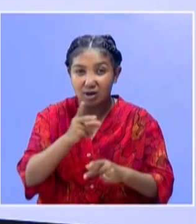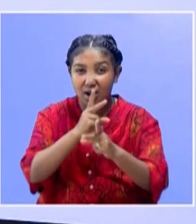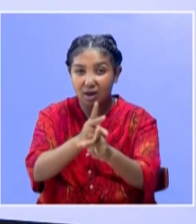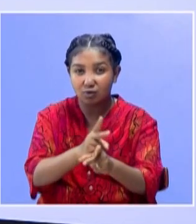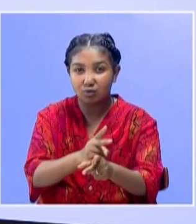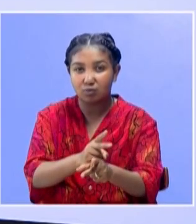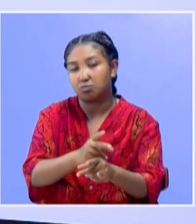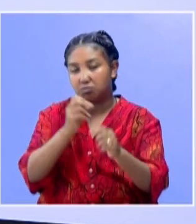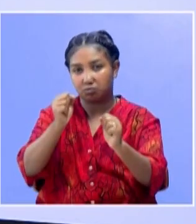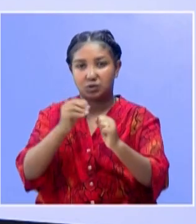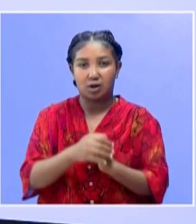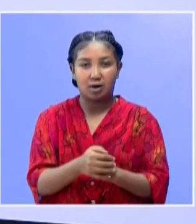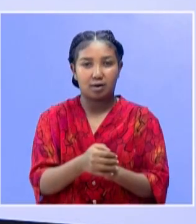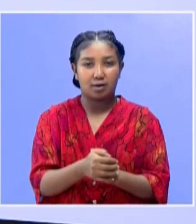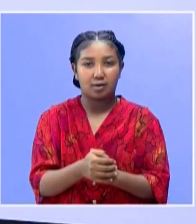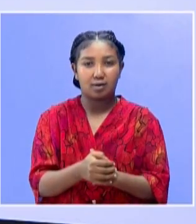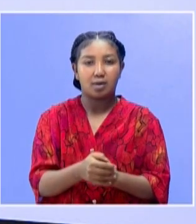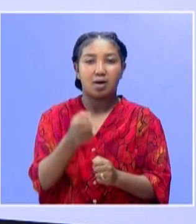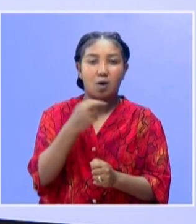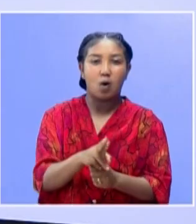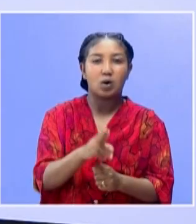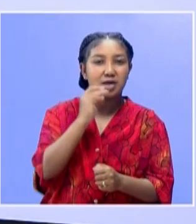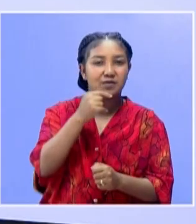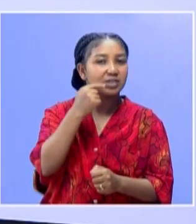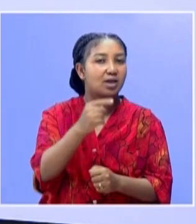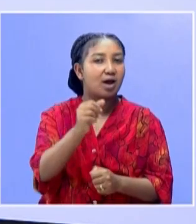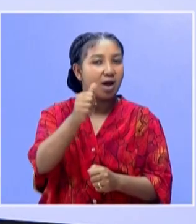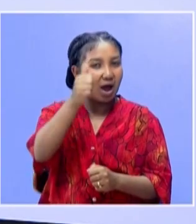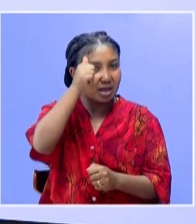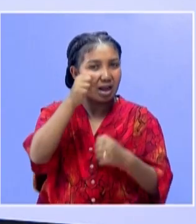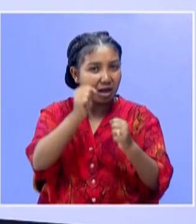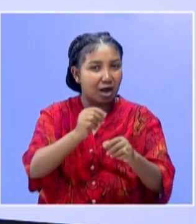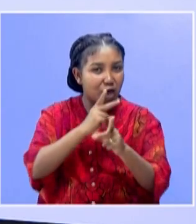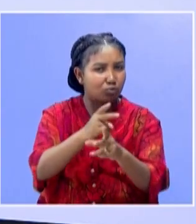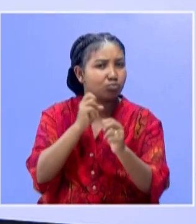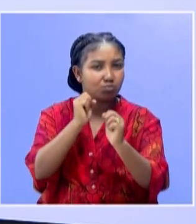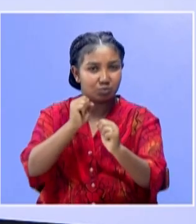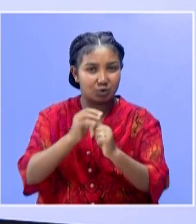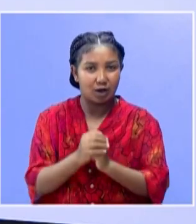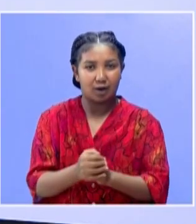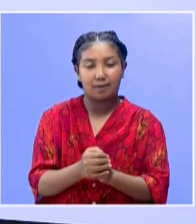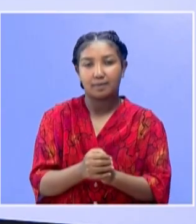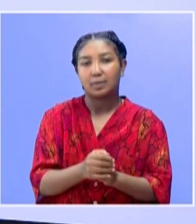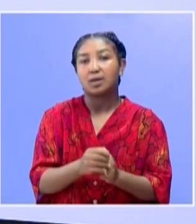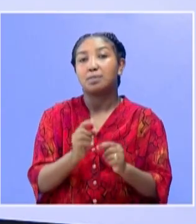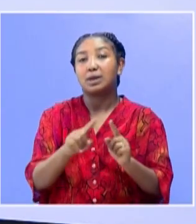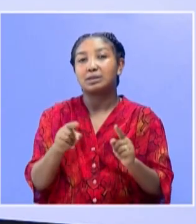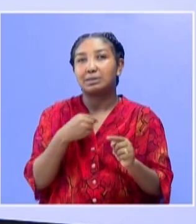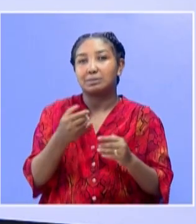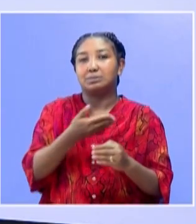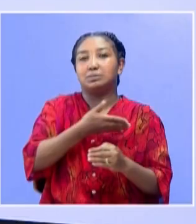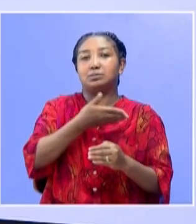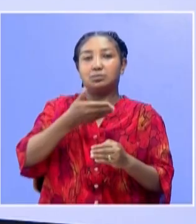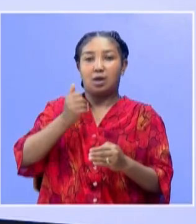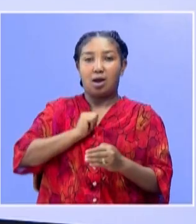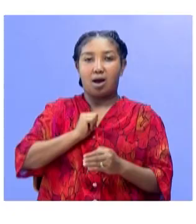you, you are correct. Or if you say Ayele can lend you, you are also correct. But I prefer to